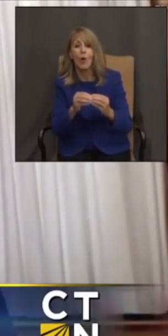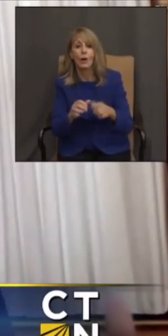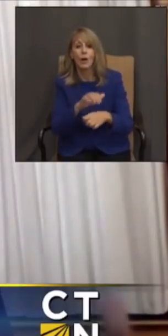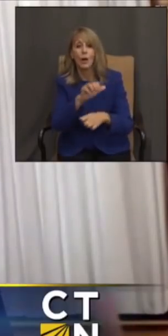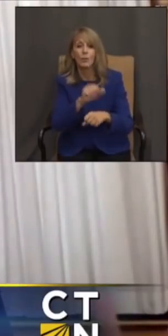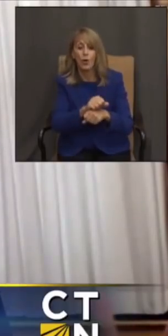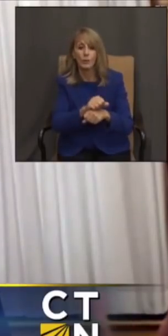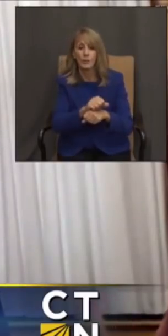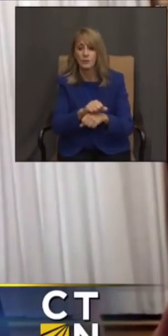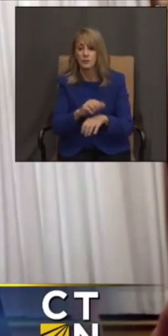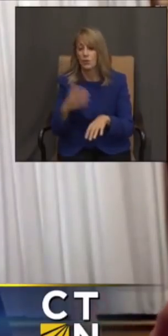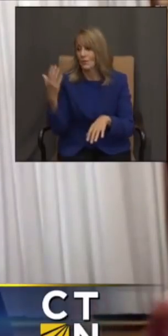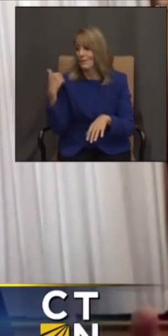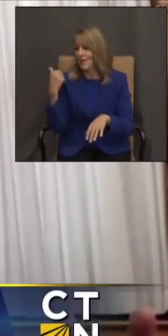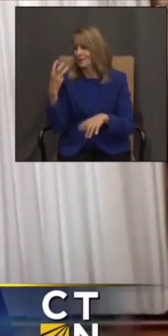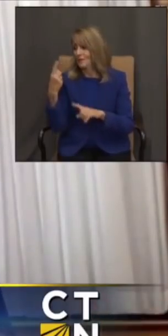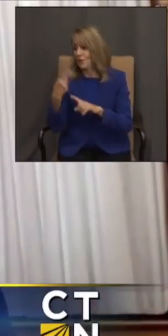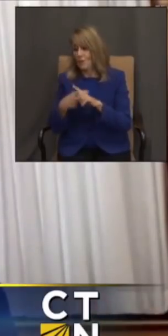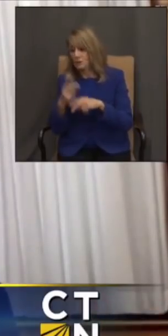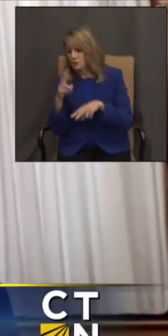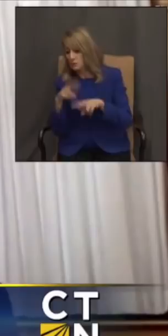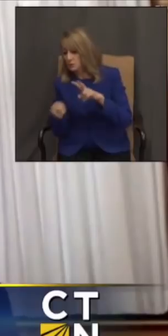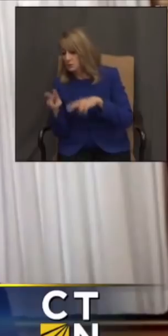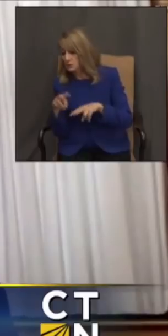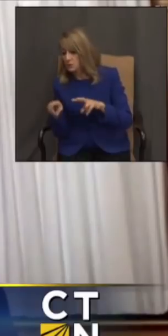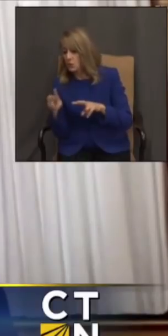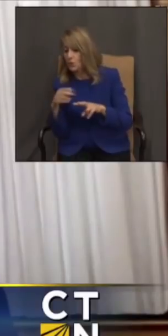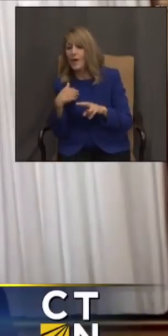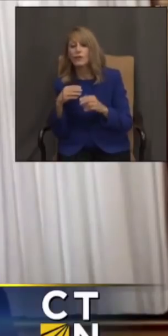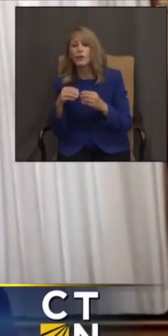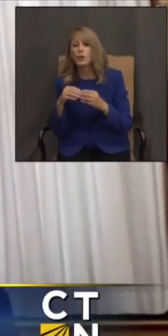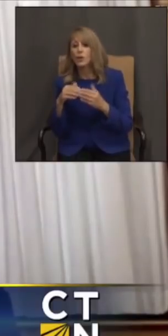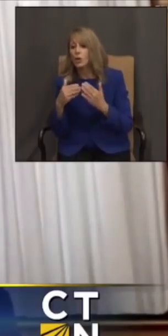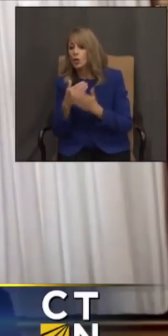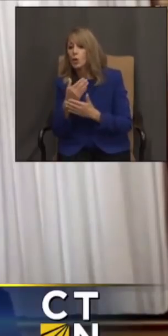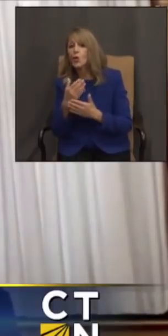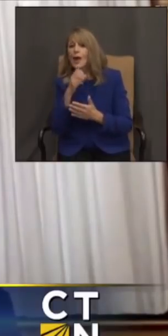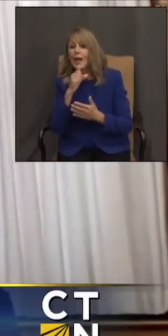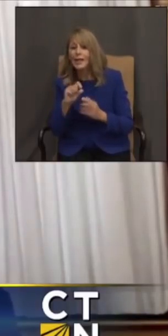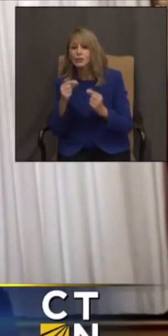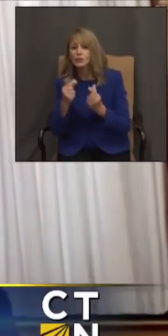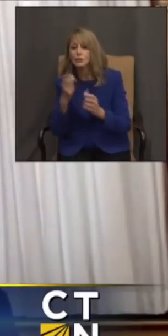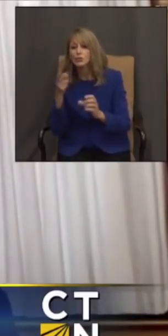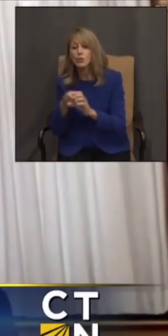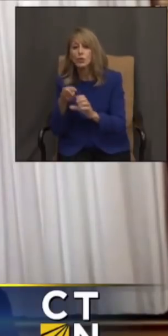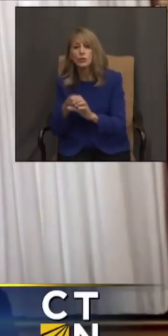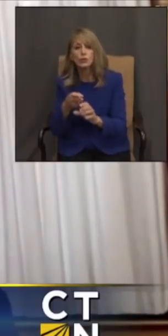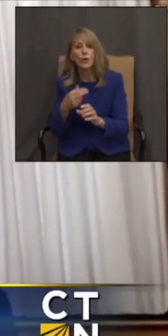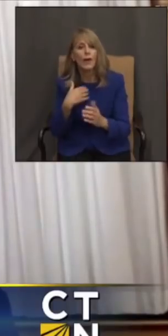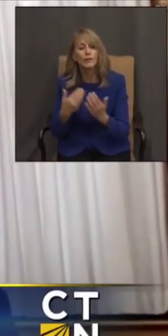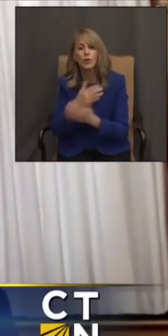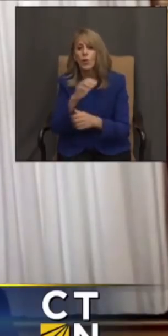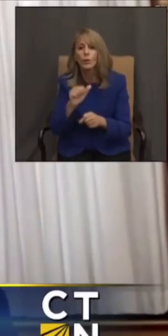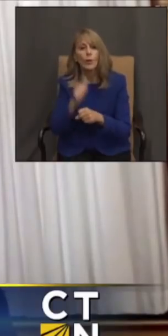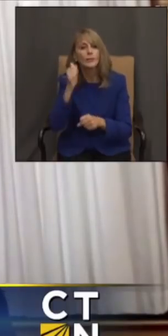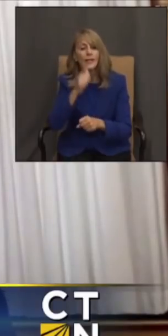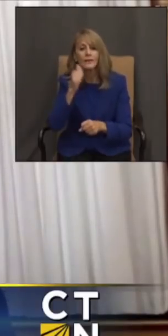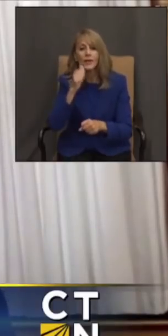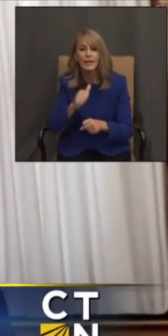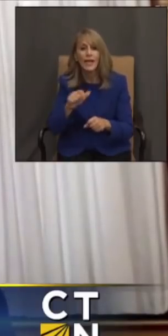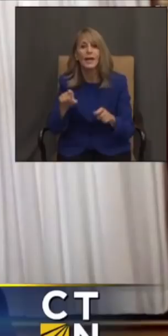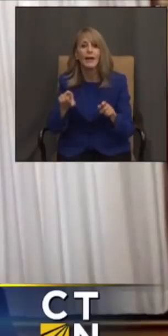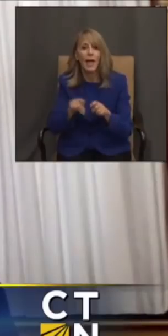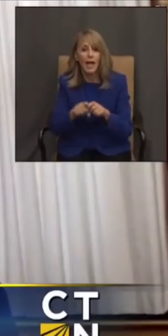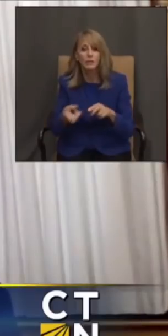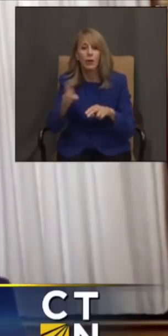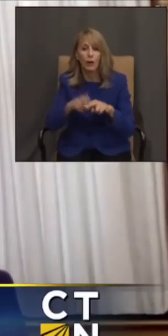look back over the last several months, even as we open up new phases, there's often new appointments being added almost every day as providers get